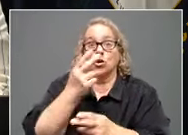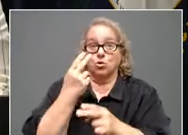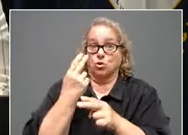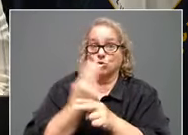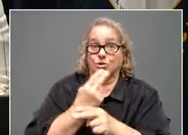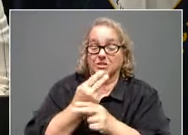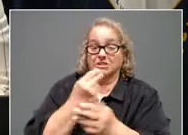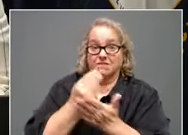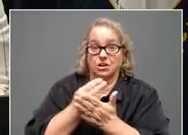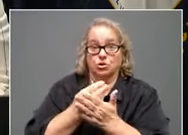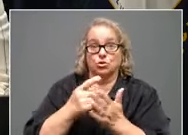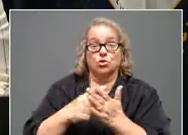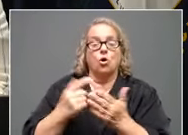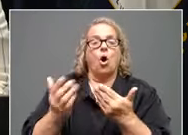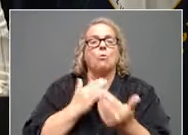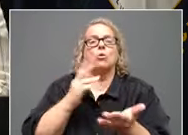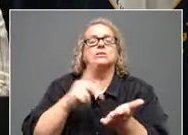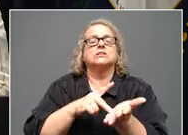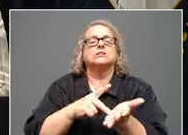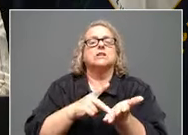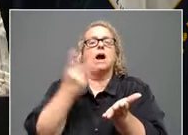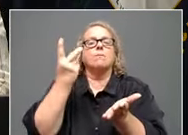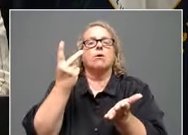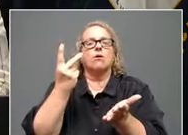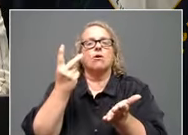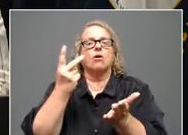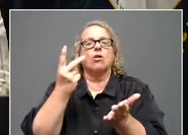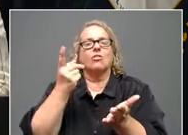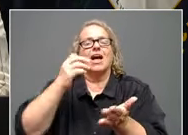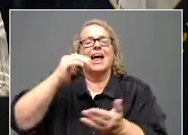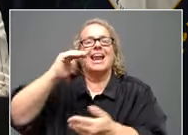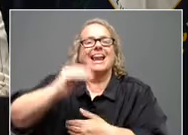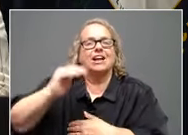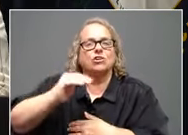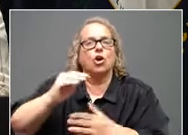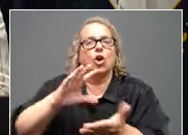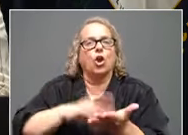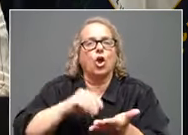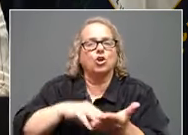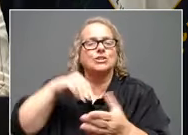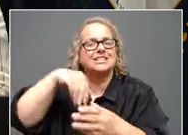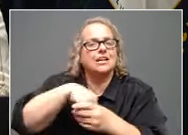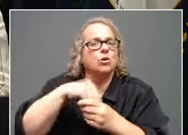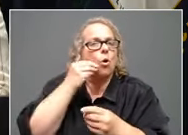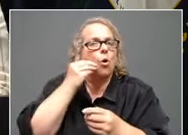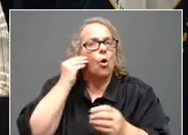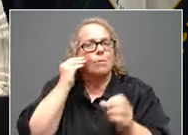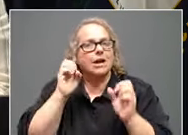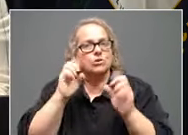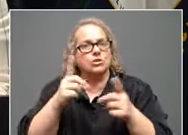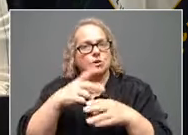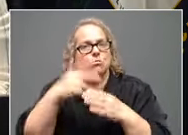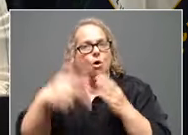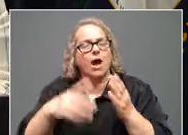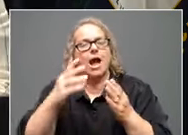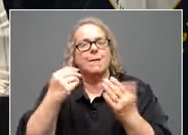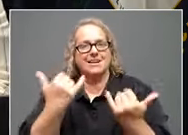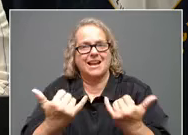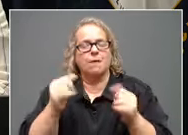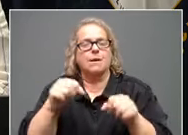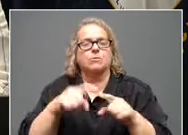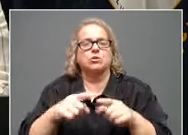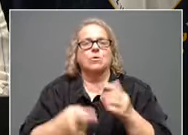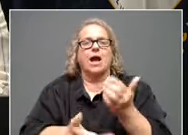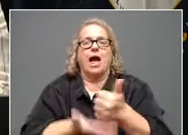to almost double the Little Learners in-home education program, and they'll be able to now help 70